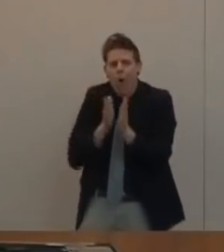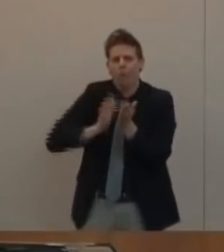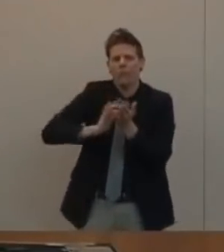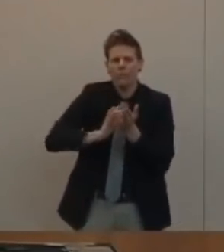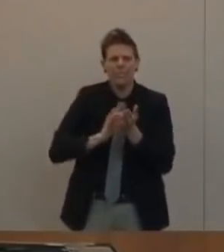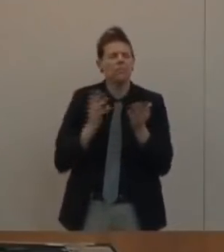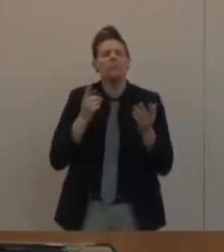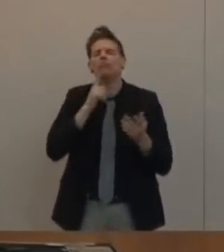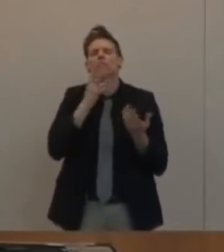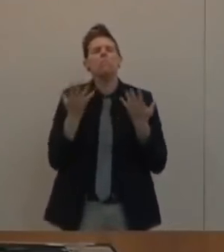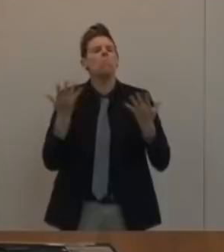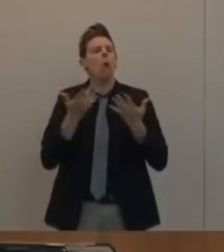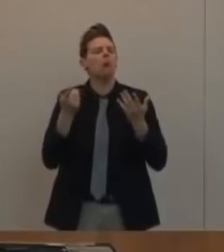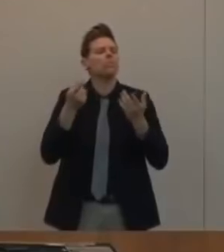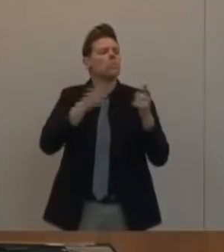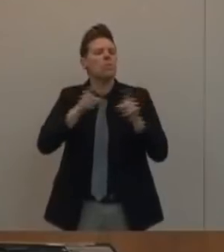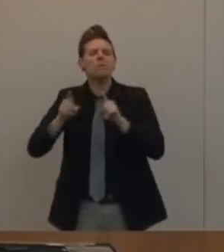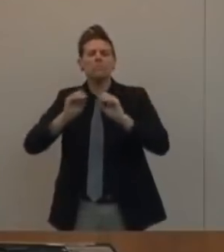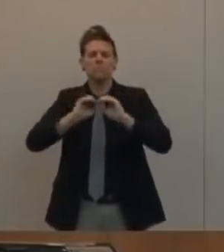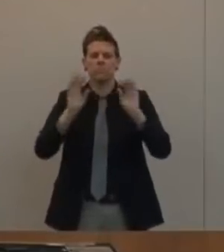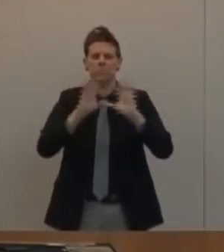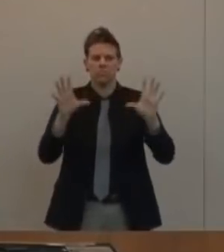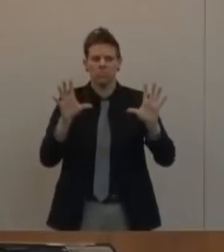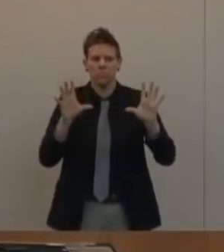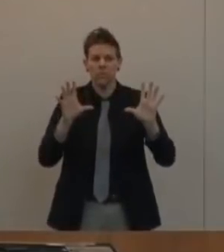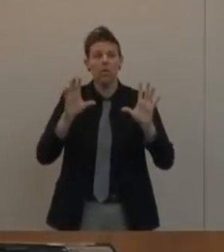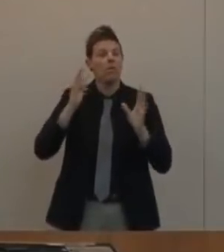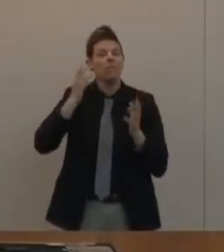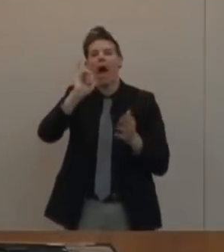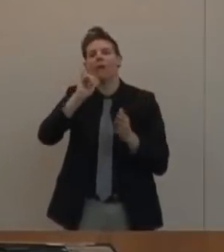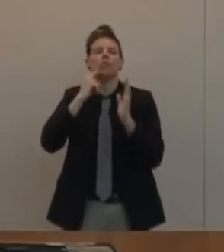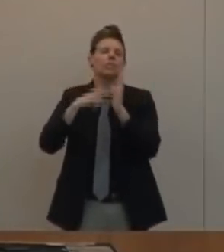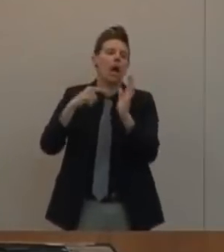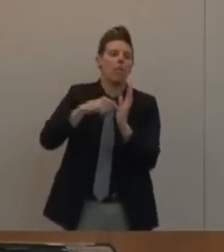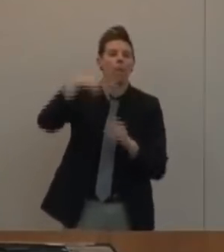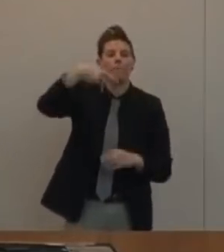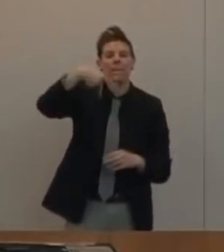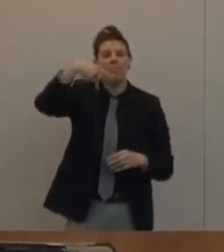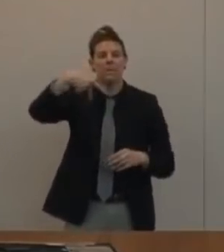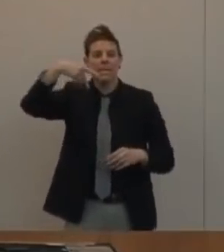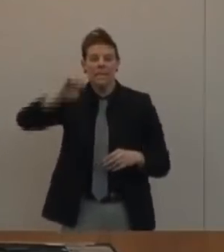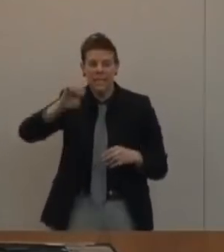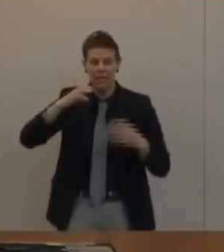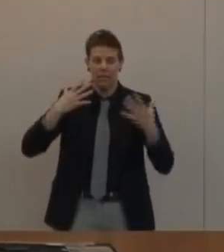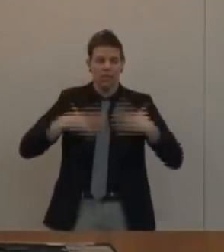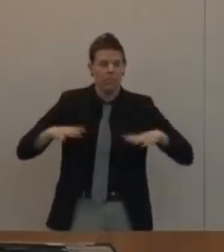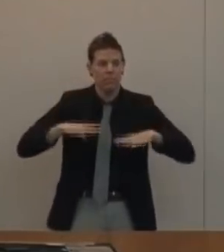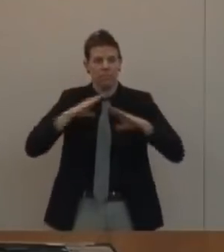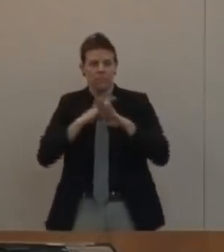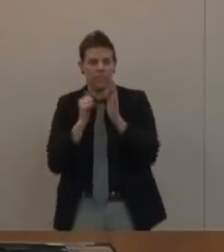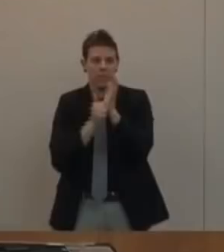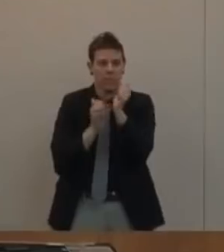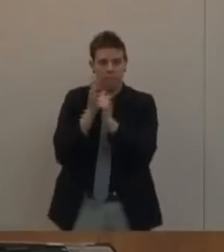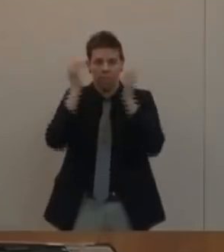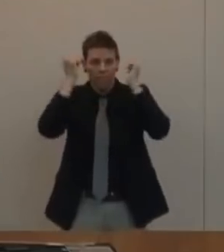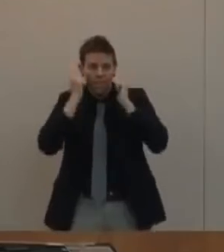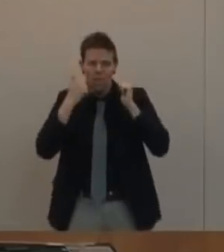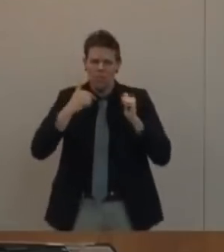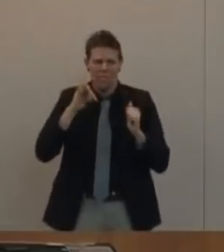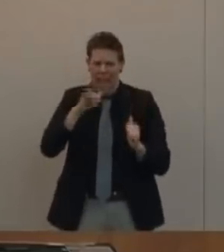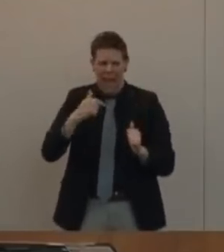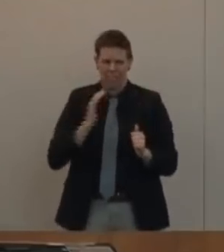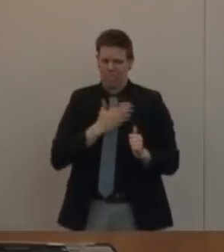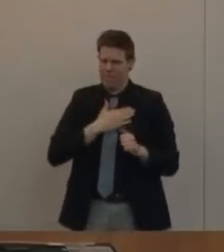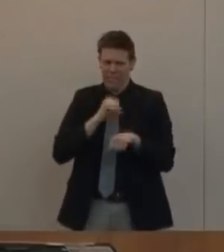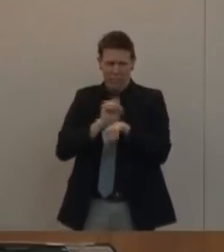the personal protective equipment, states are on their own to broker and figure out ways to get supplies in